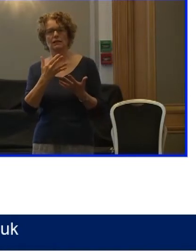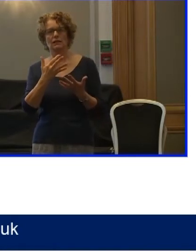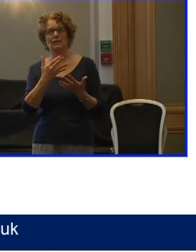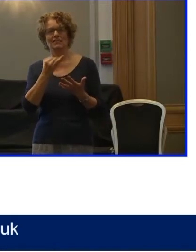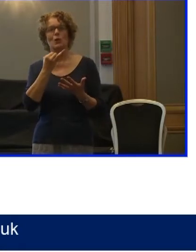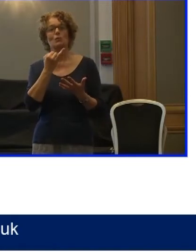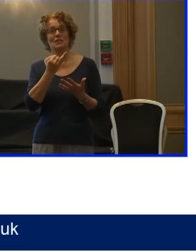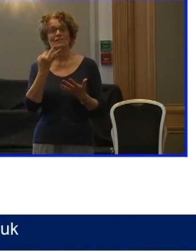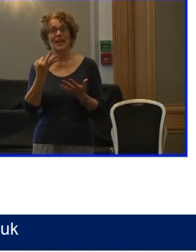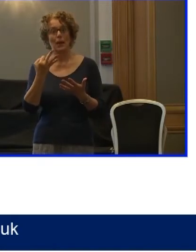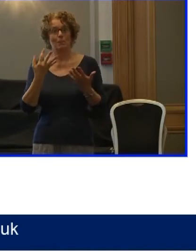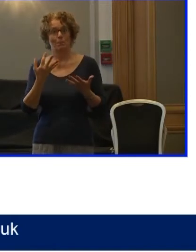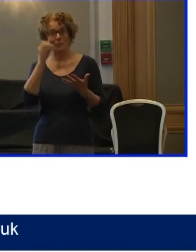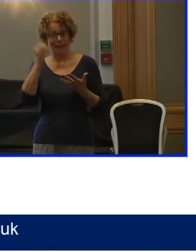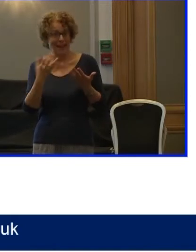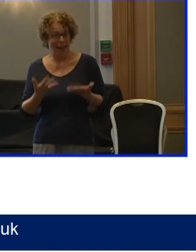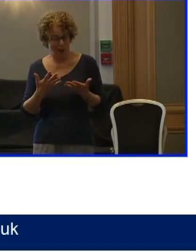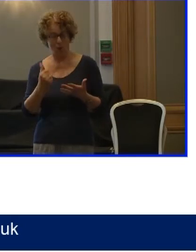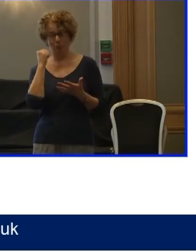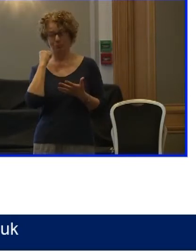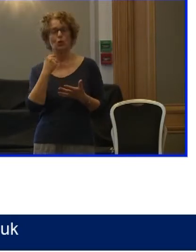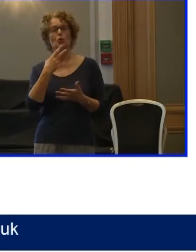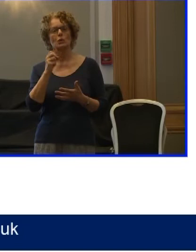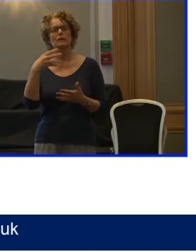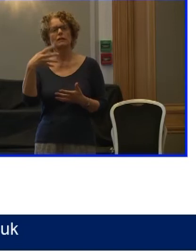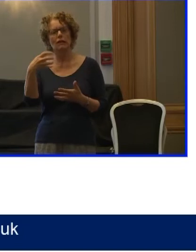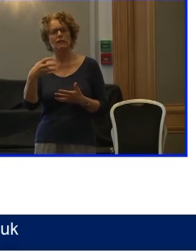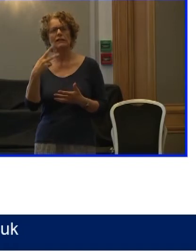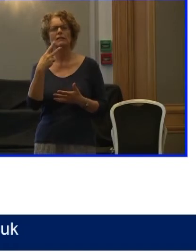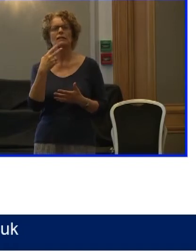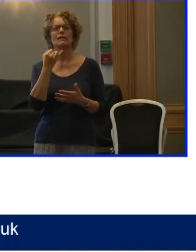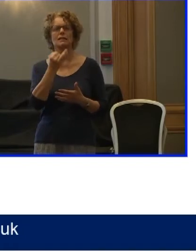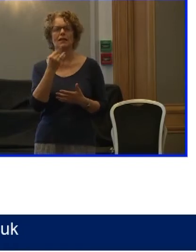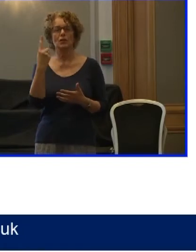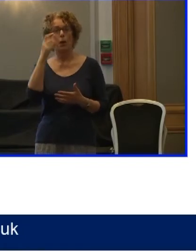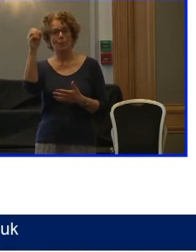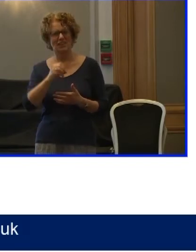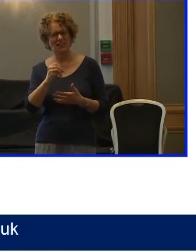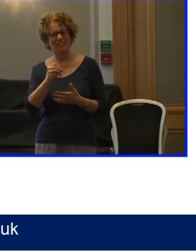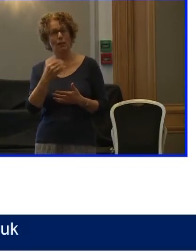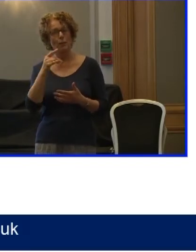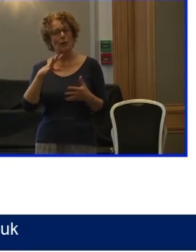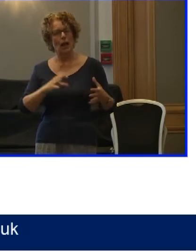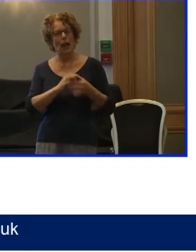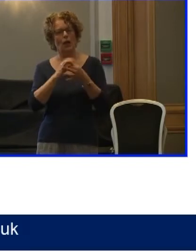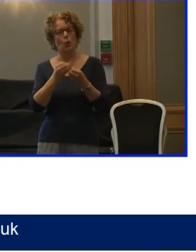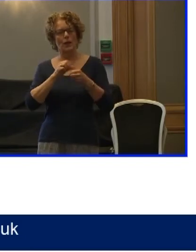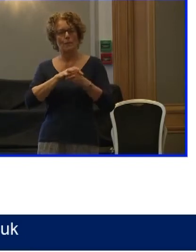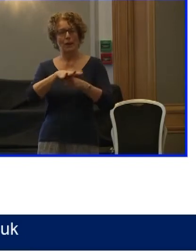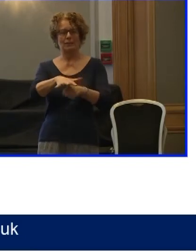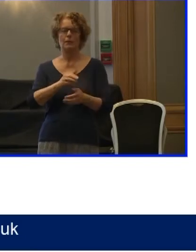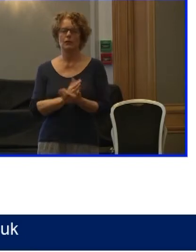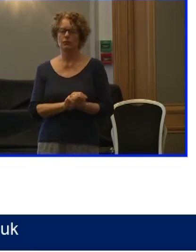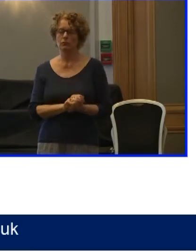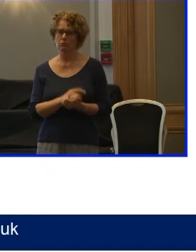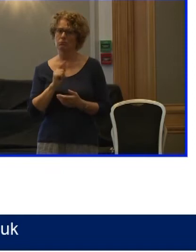2019. We think this might be, well, we're pretty sure it probably has pandemic links to that one. The pandemic had an